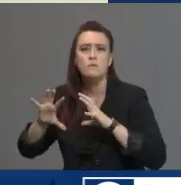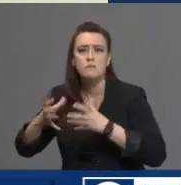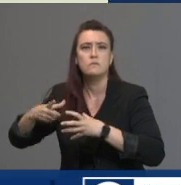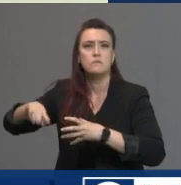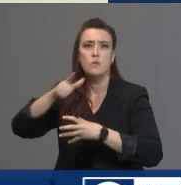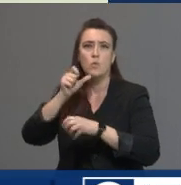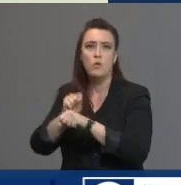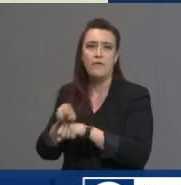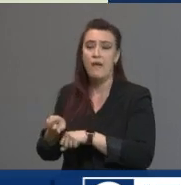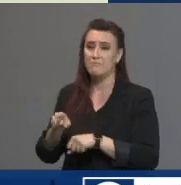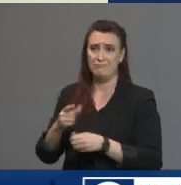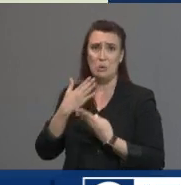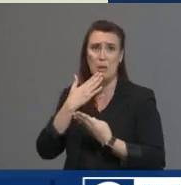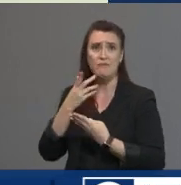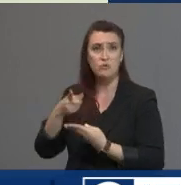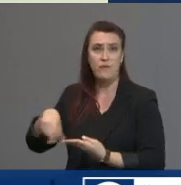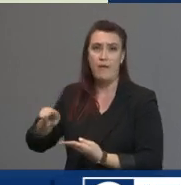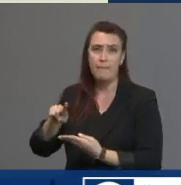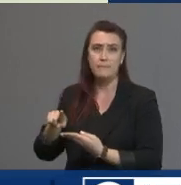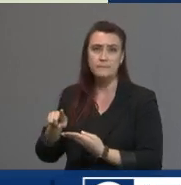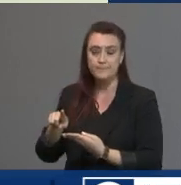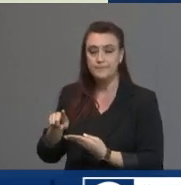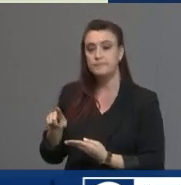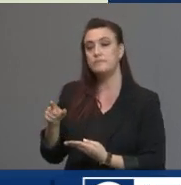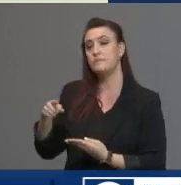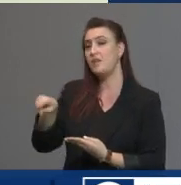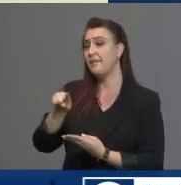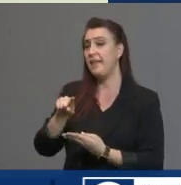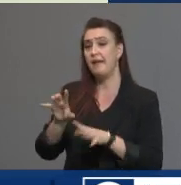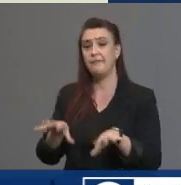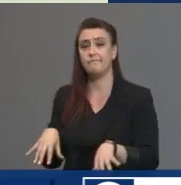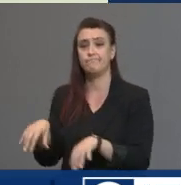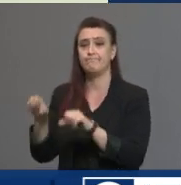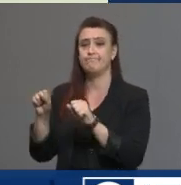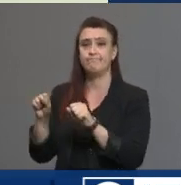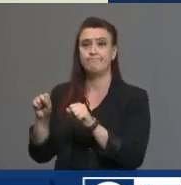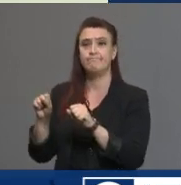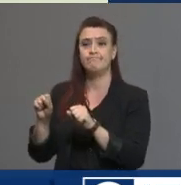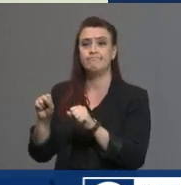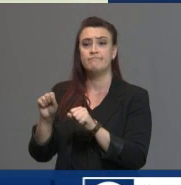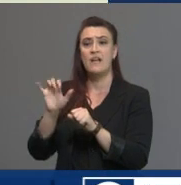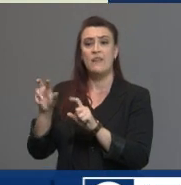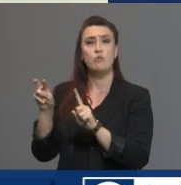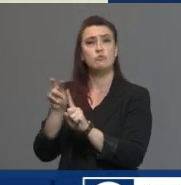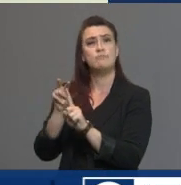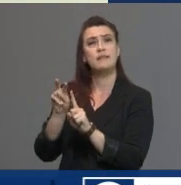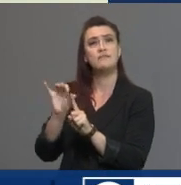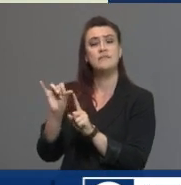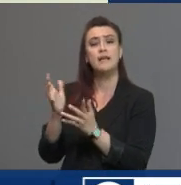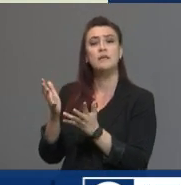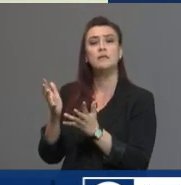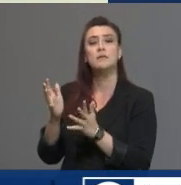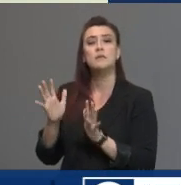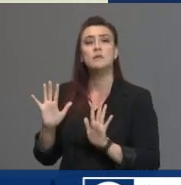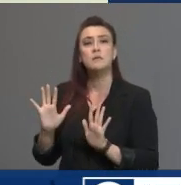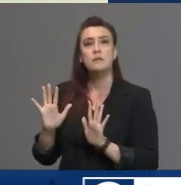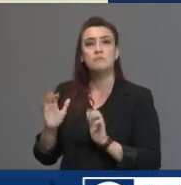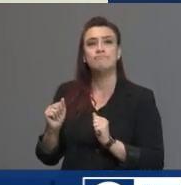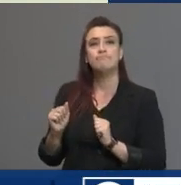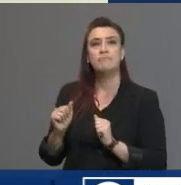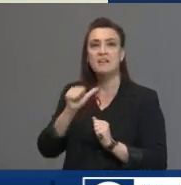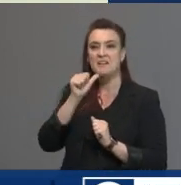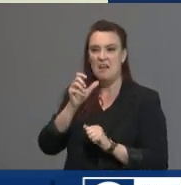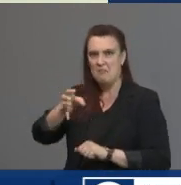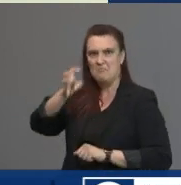And I'm grateful to them that they have taken the posture of having a lighter